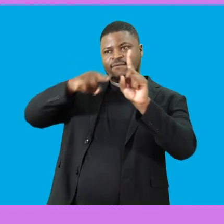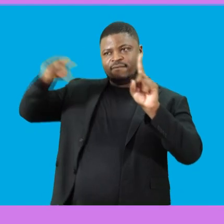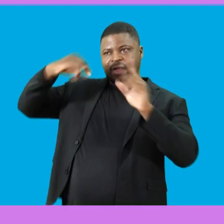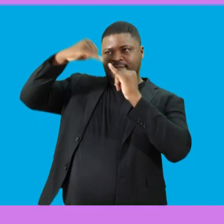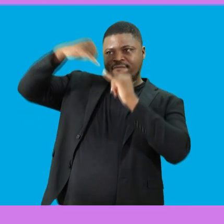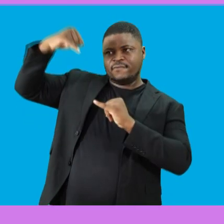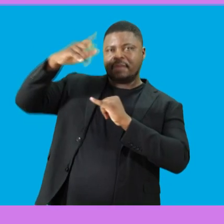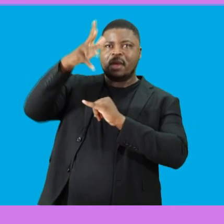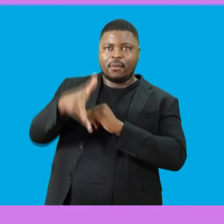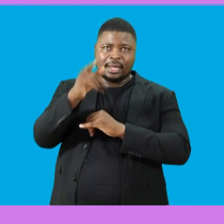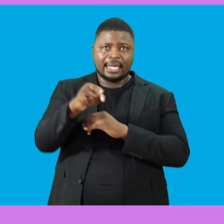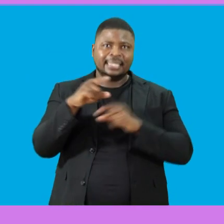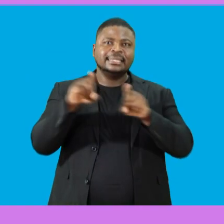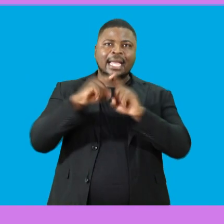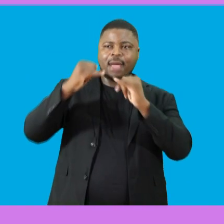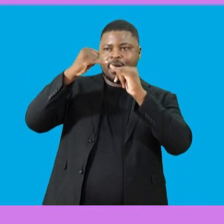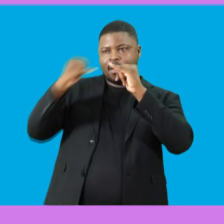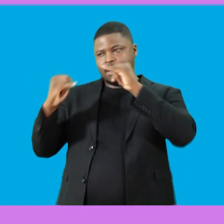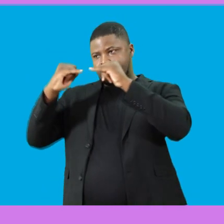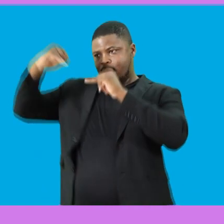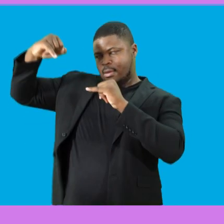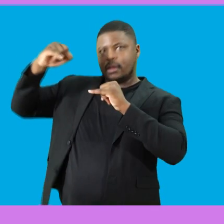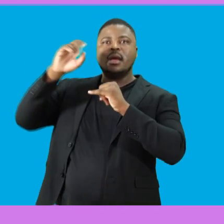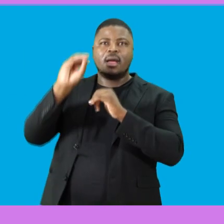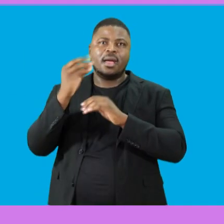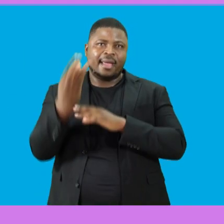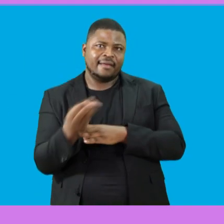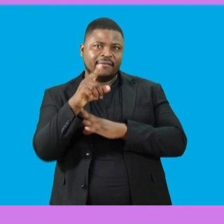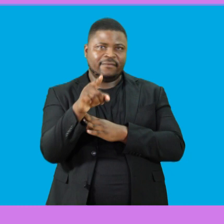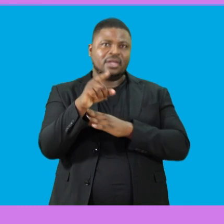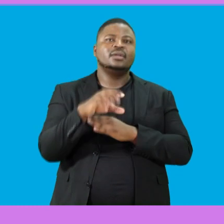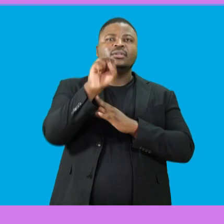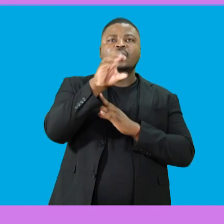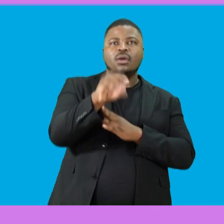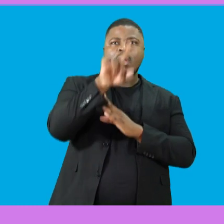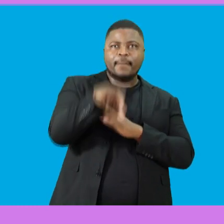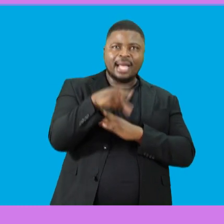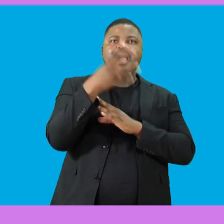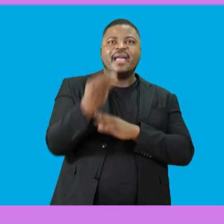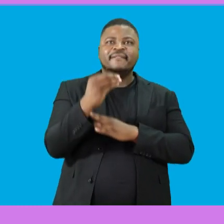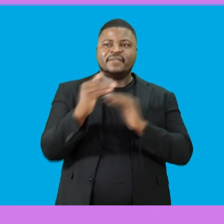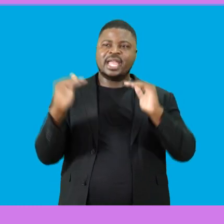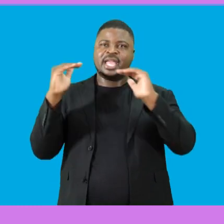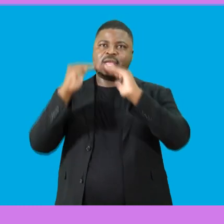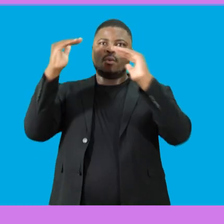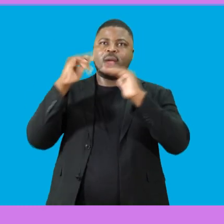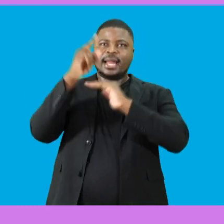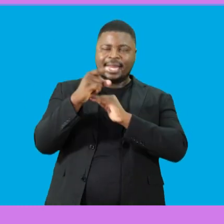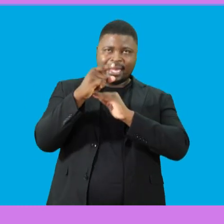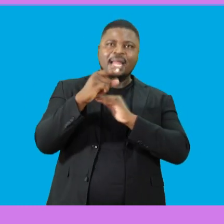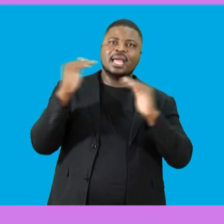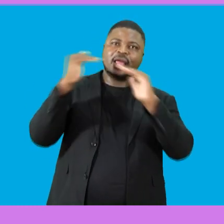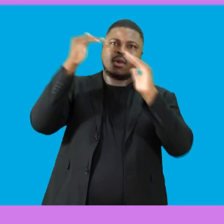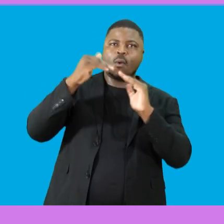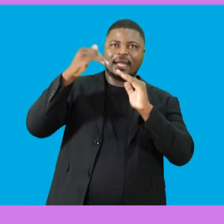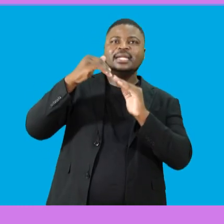joined together. When plotting the graph, intervals must have equal divisions. Then a line graph represents